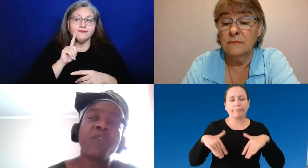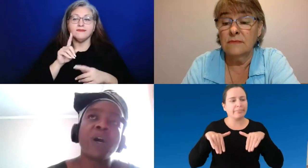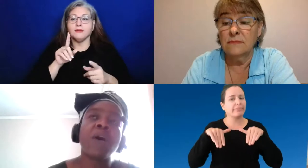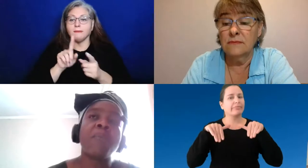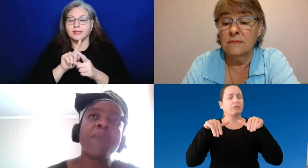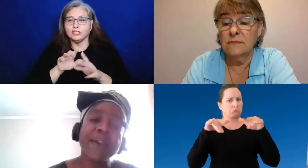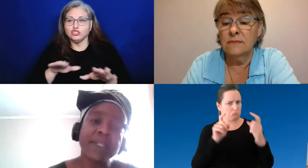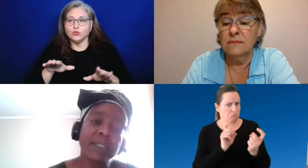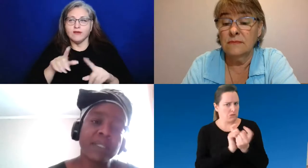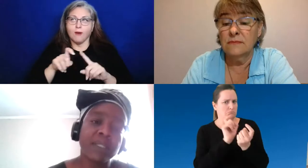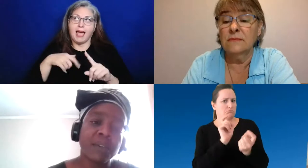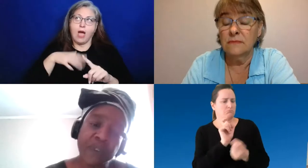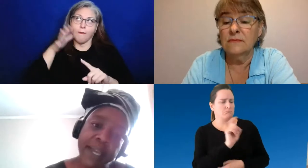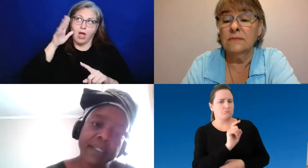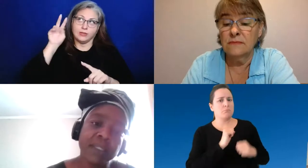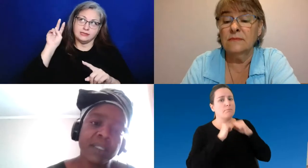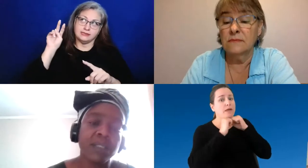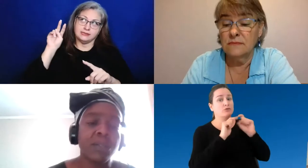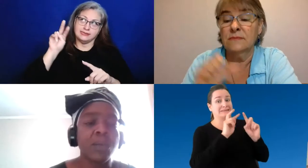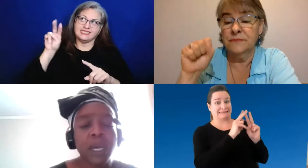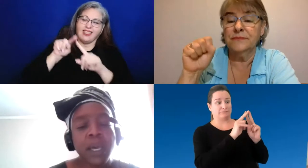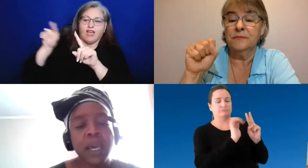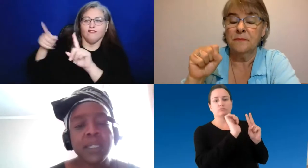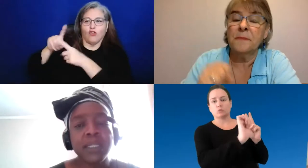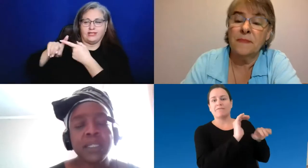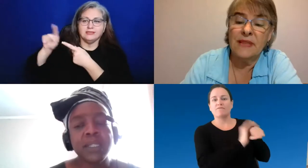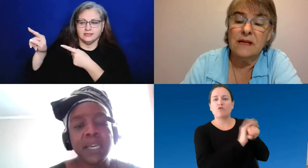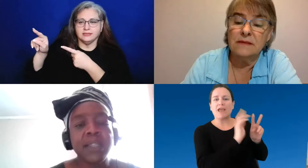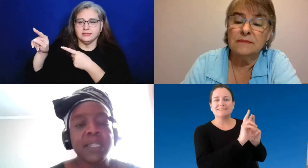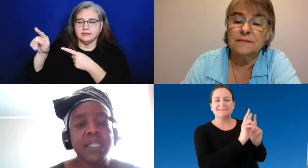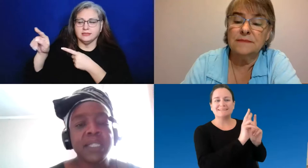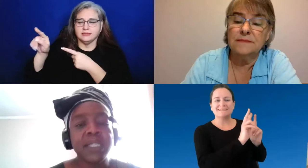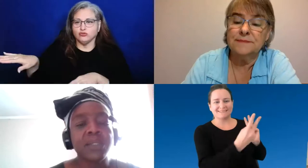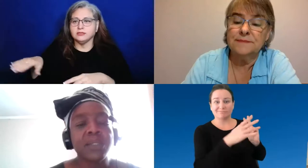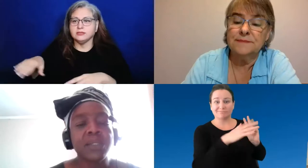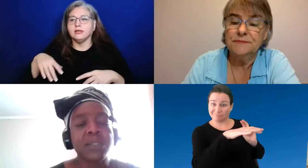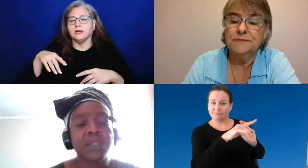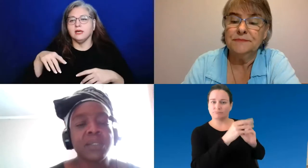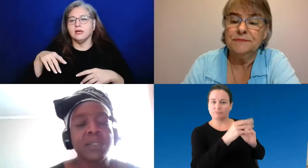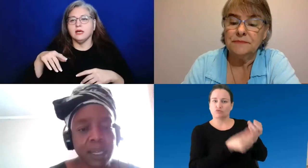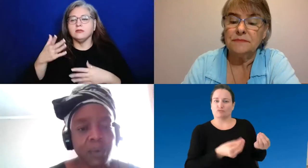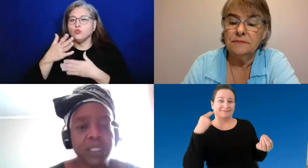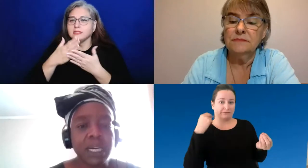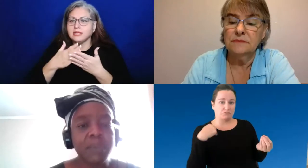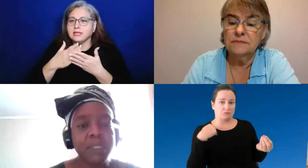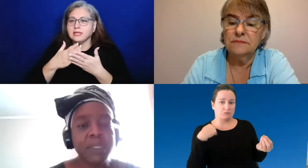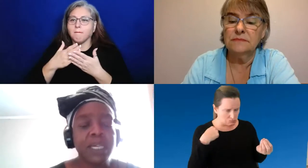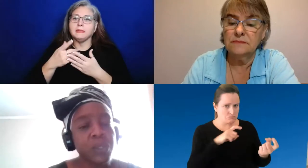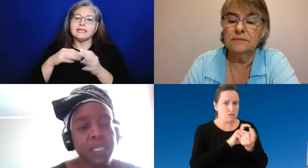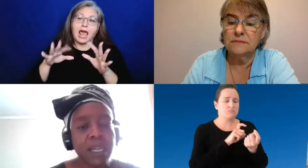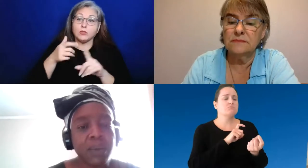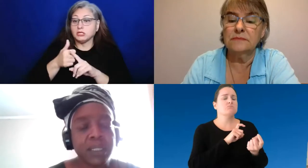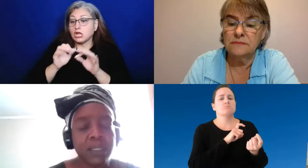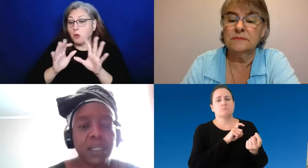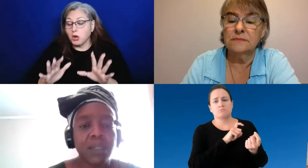children of our parents, friends, And there, there's, some sign language interpreters or